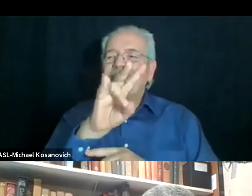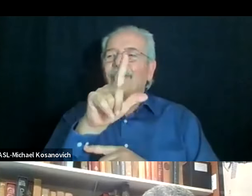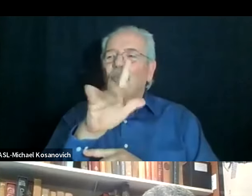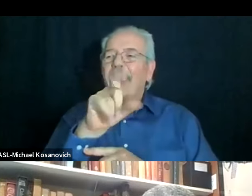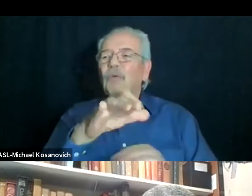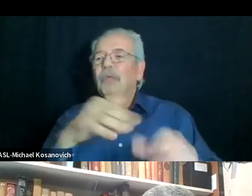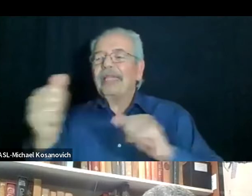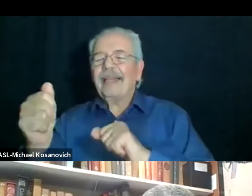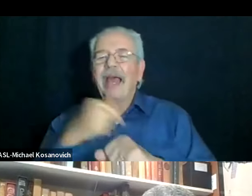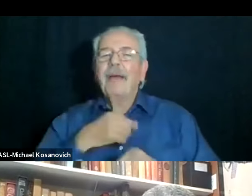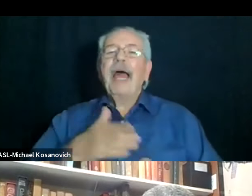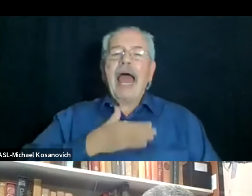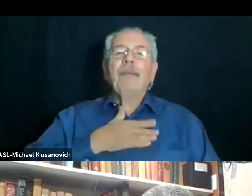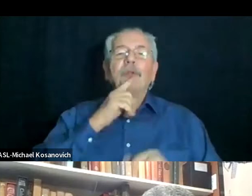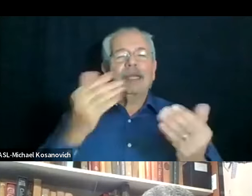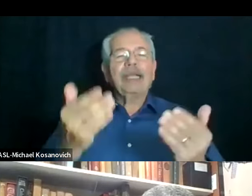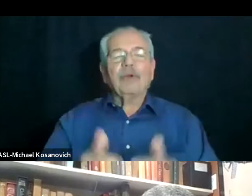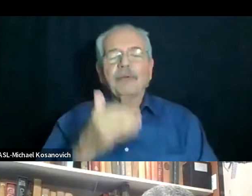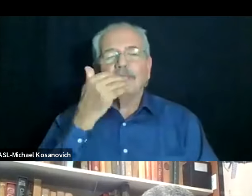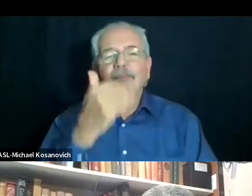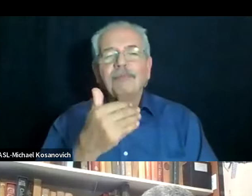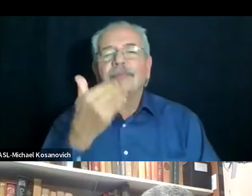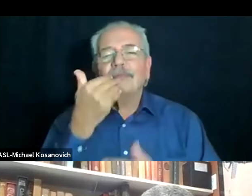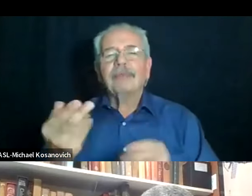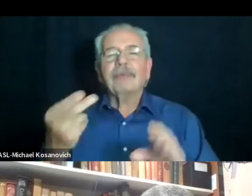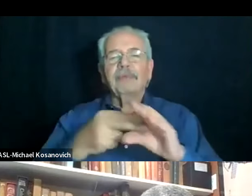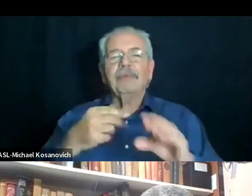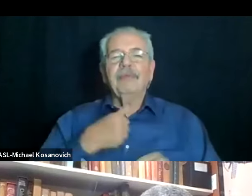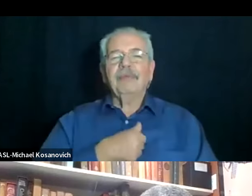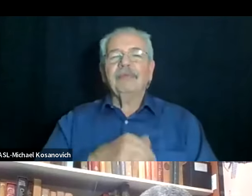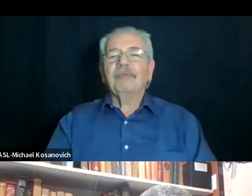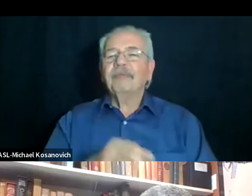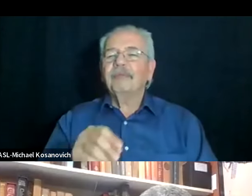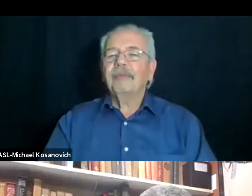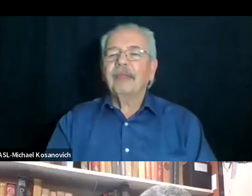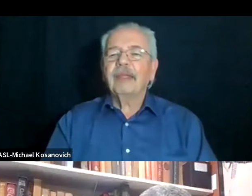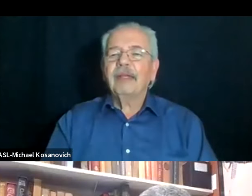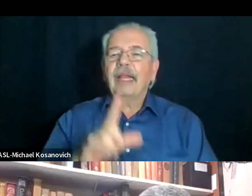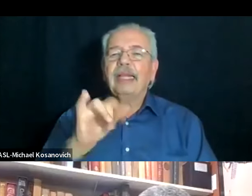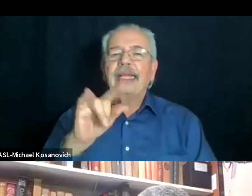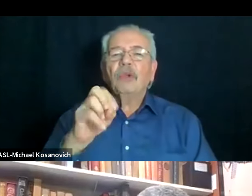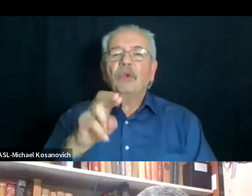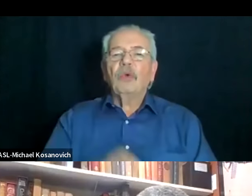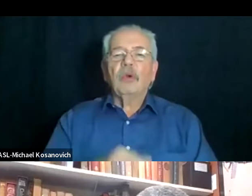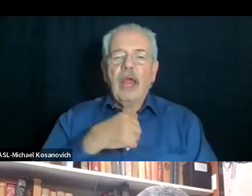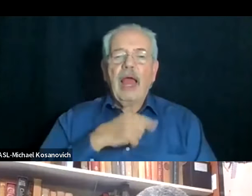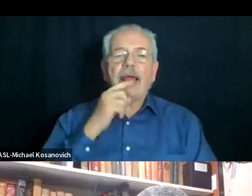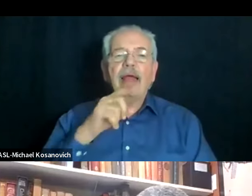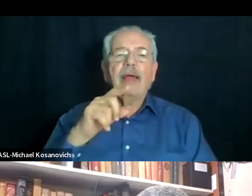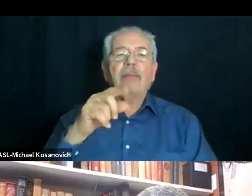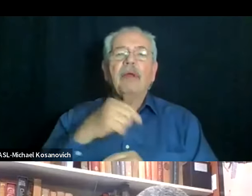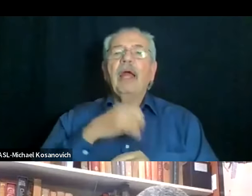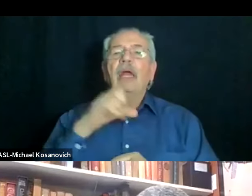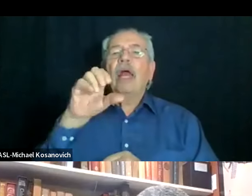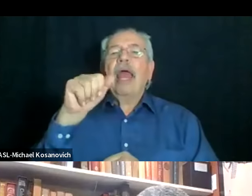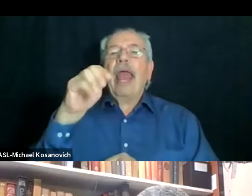7:25, but glad to be here. Thank you for being here, Representative Orwell. Amber Leaders. Hi, Amber Leaders. I use she,